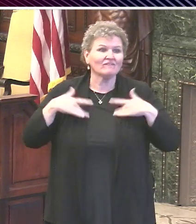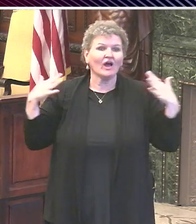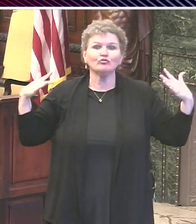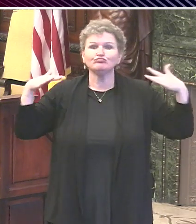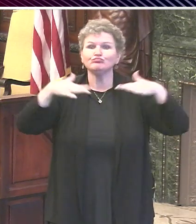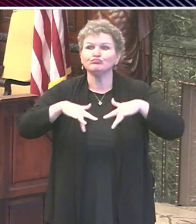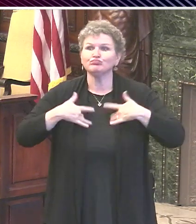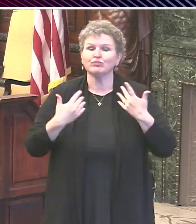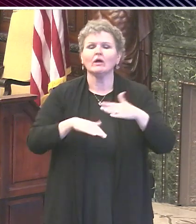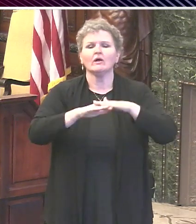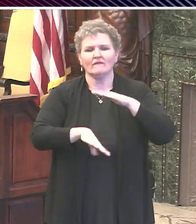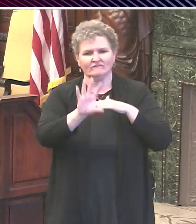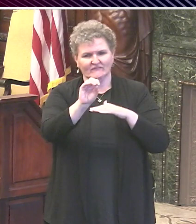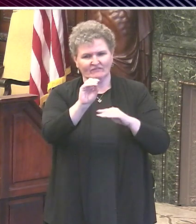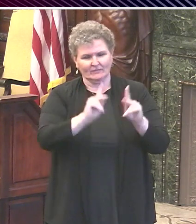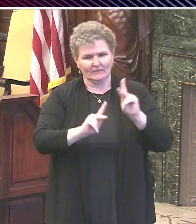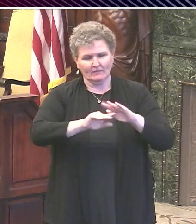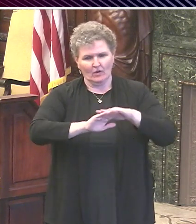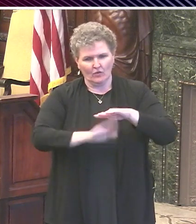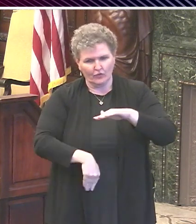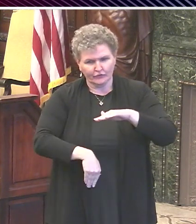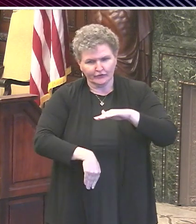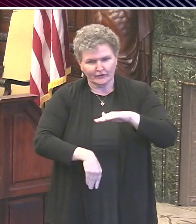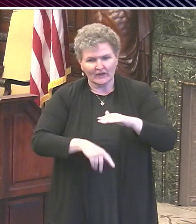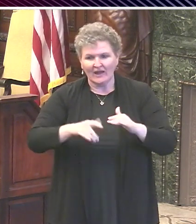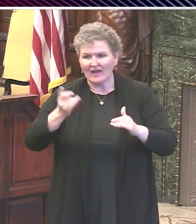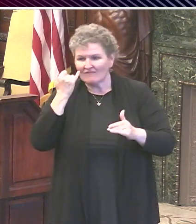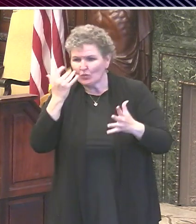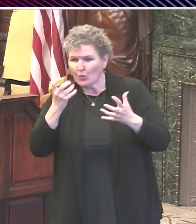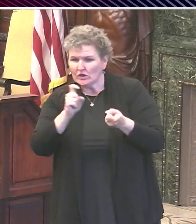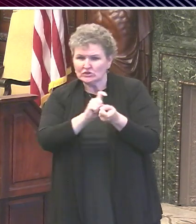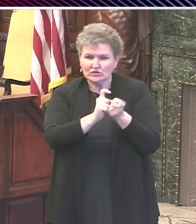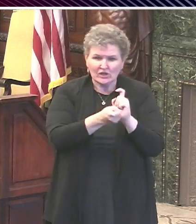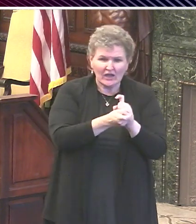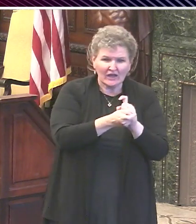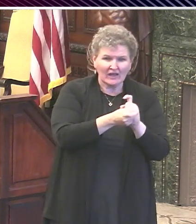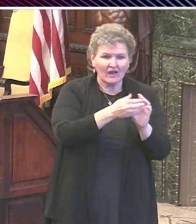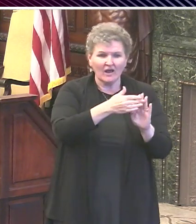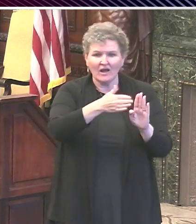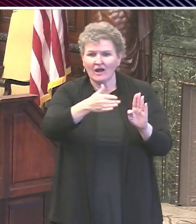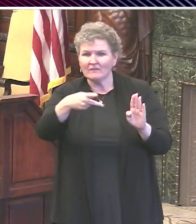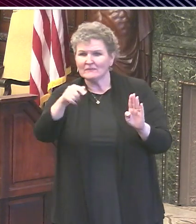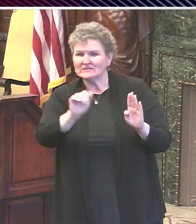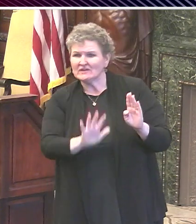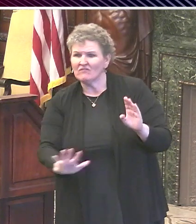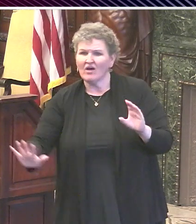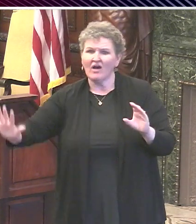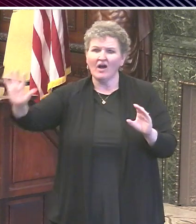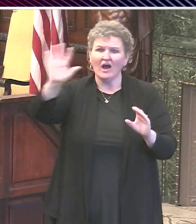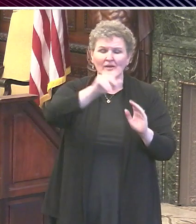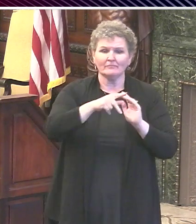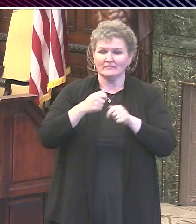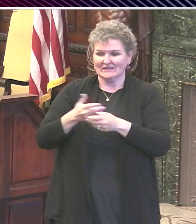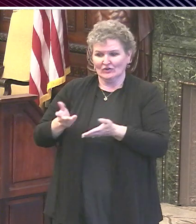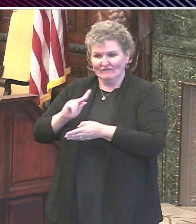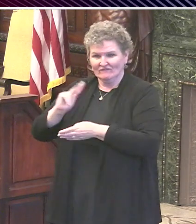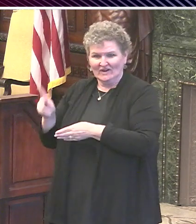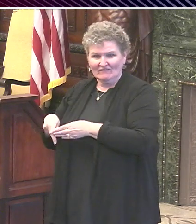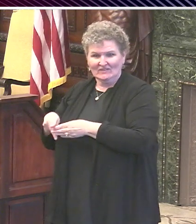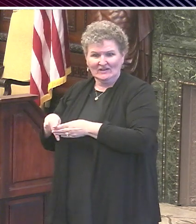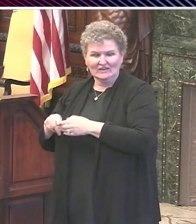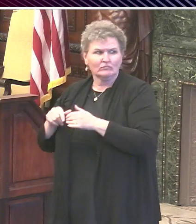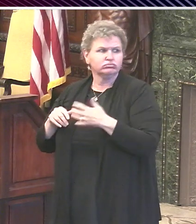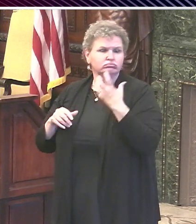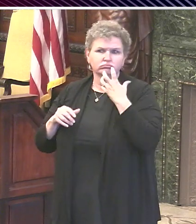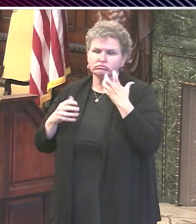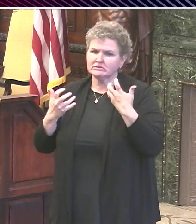people. With these changes, this brings the rest of Pennsylvania much closer to the policies that we've had over the past few weeks already in